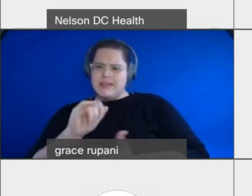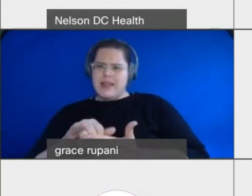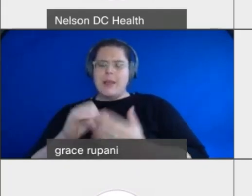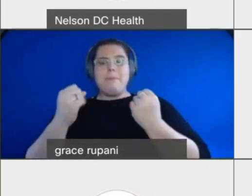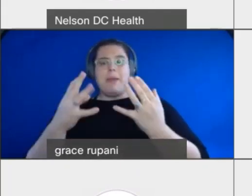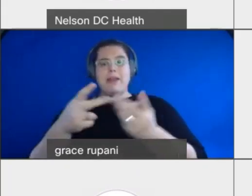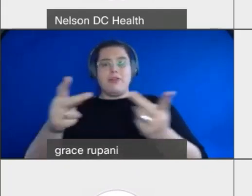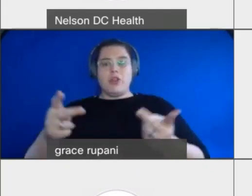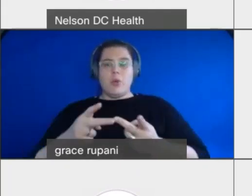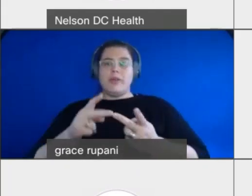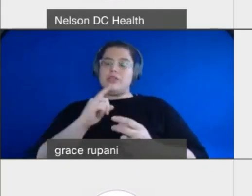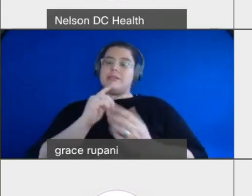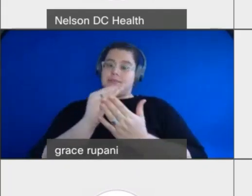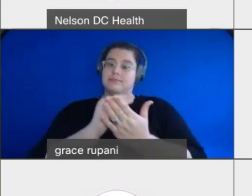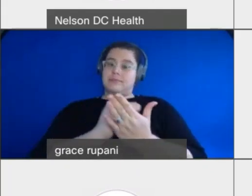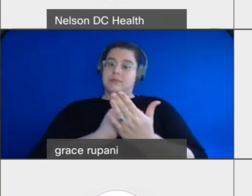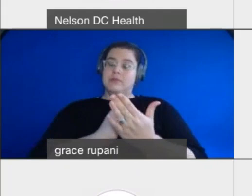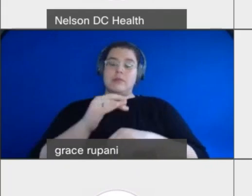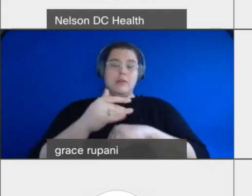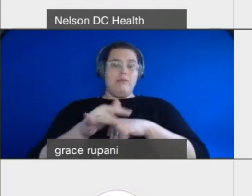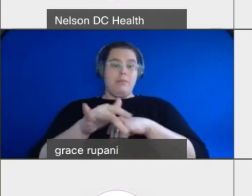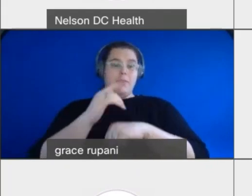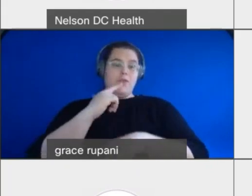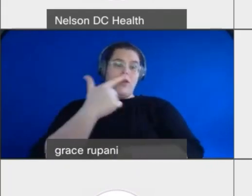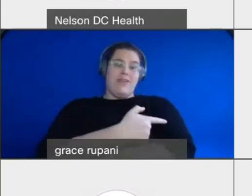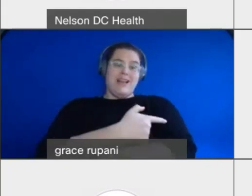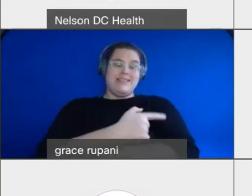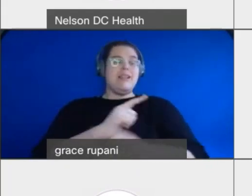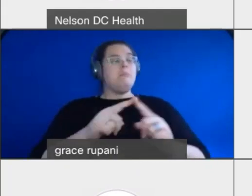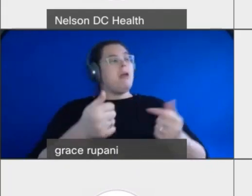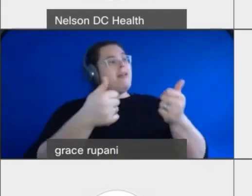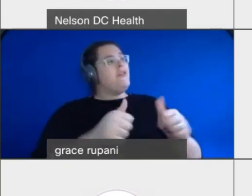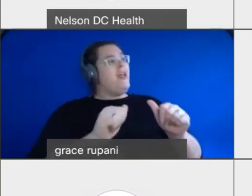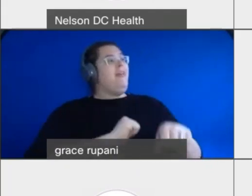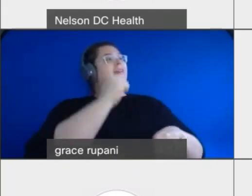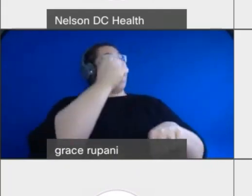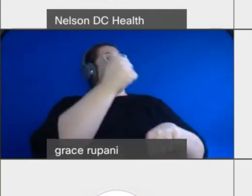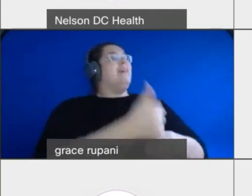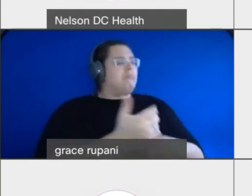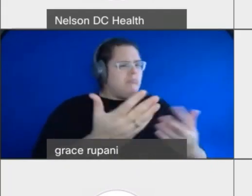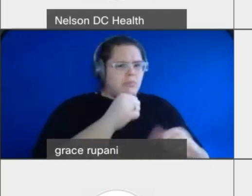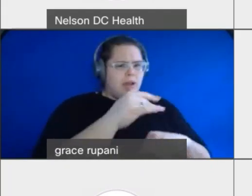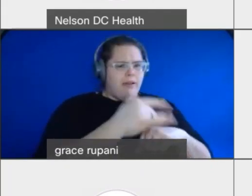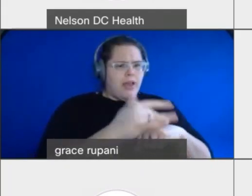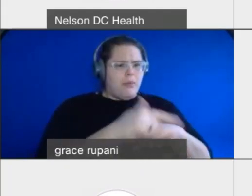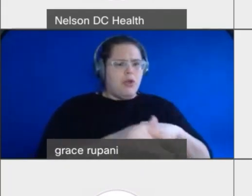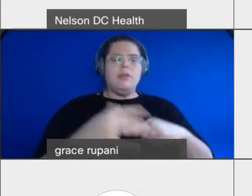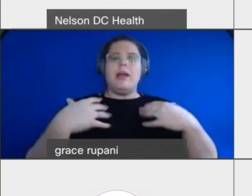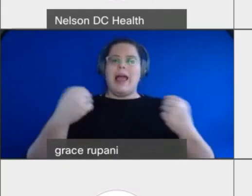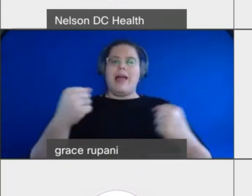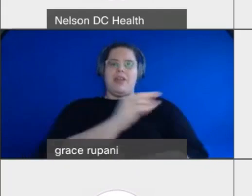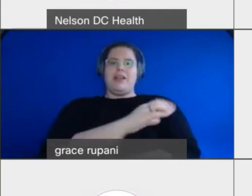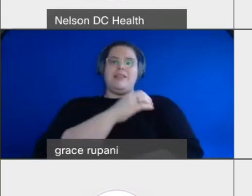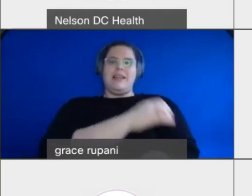not available when I attempt to schedule an appointment. None of the health clinics have been available since we